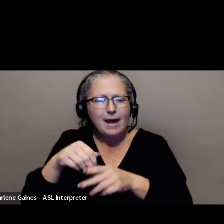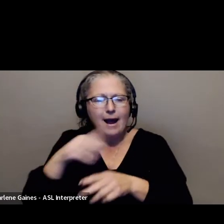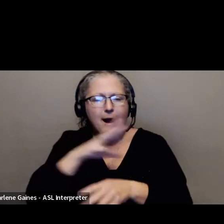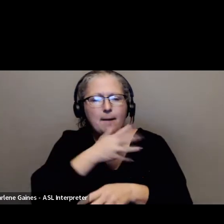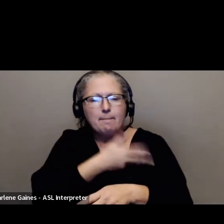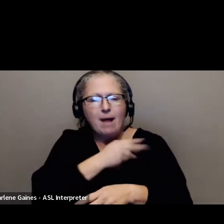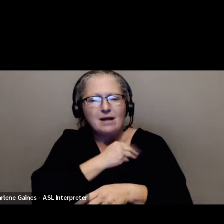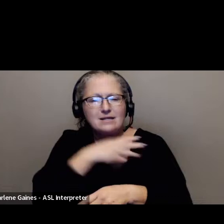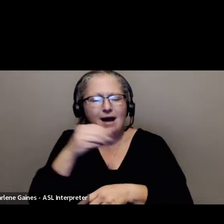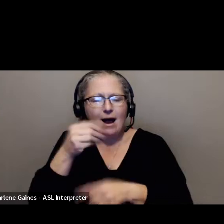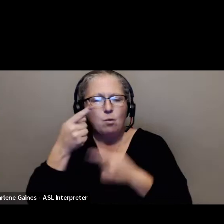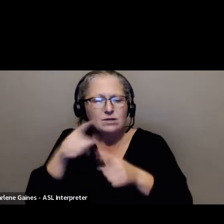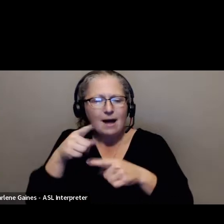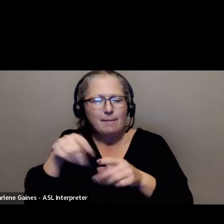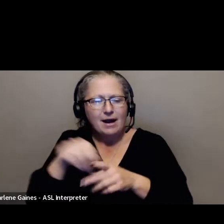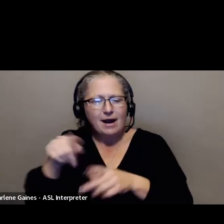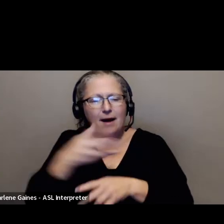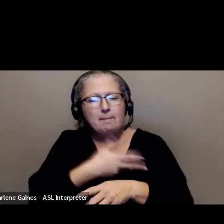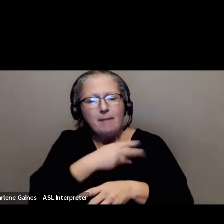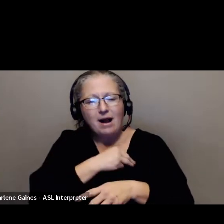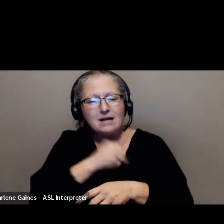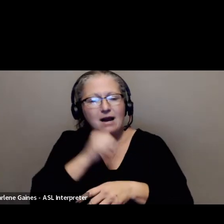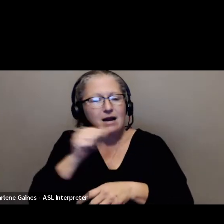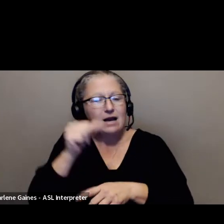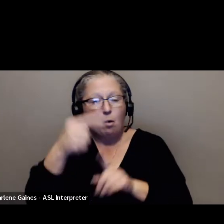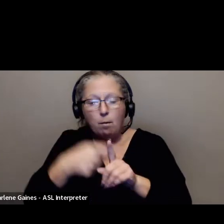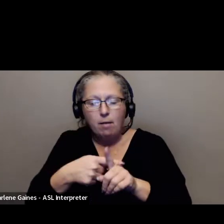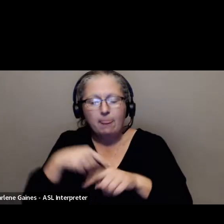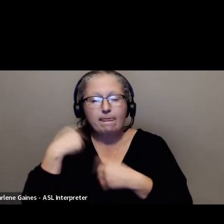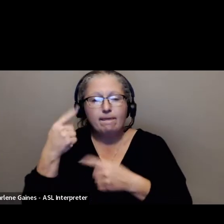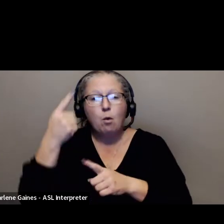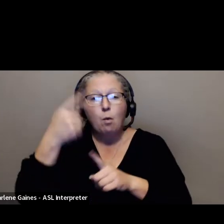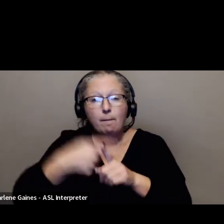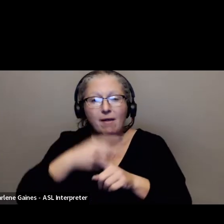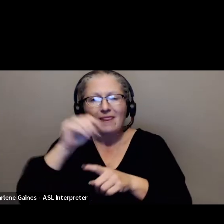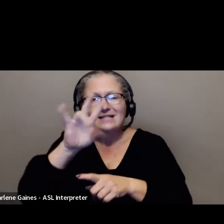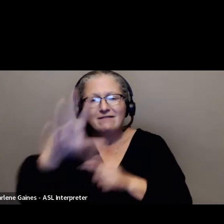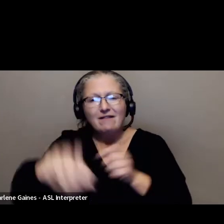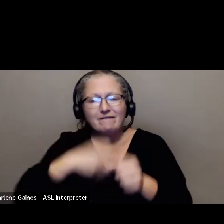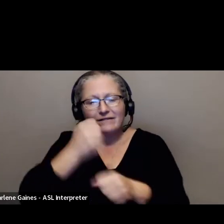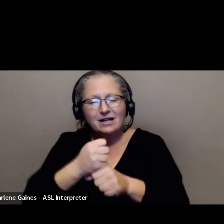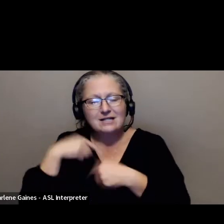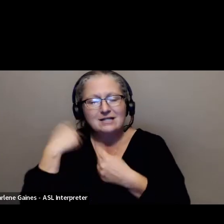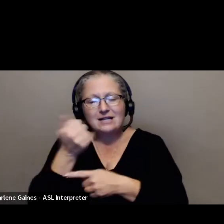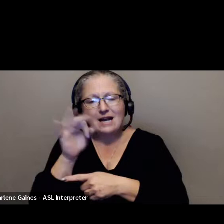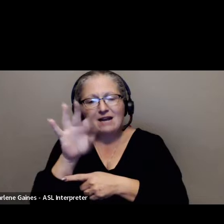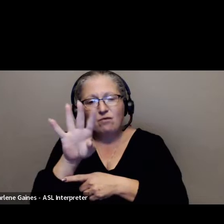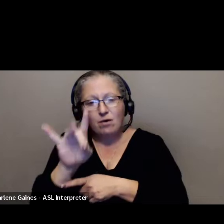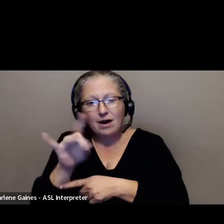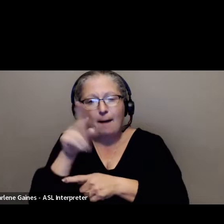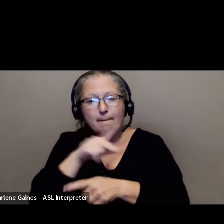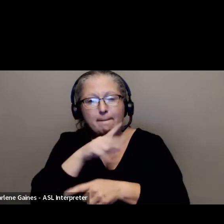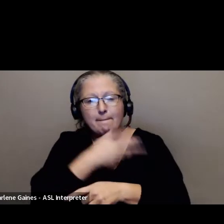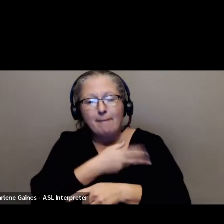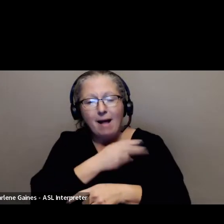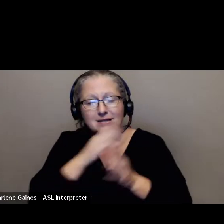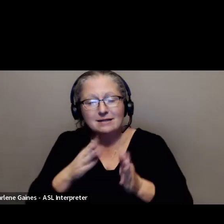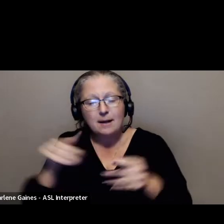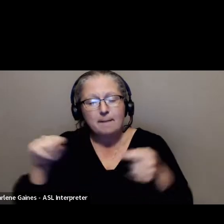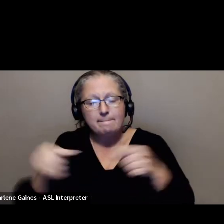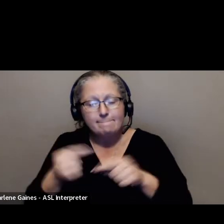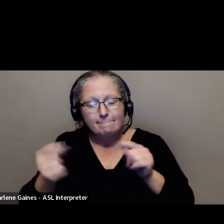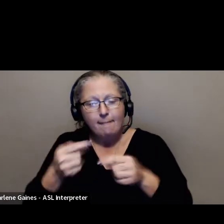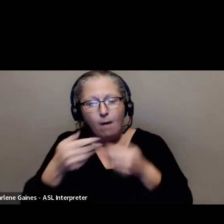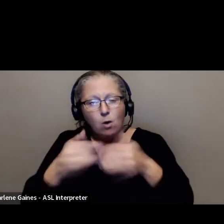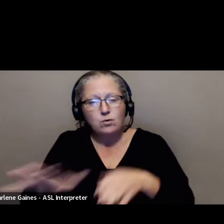apartheid occupation of Palestine? It has not been 1 month, it has been a month and 75 years. Since 1948, Palestinians have been in pain of